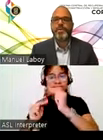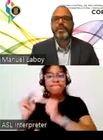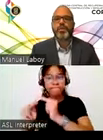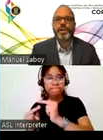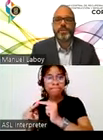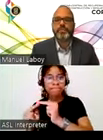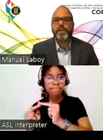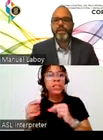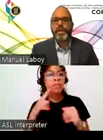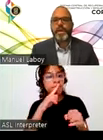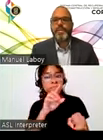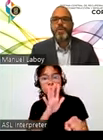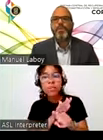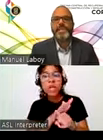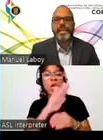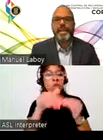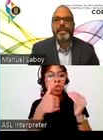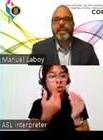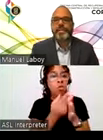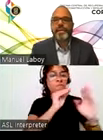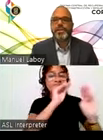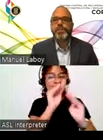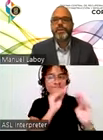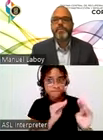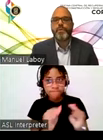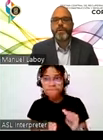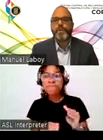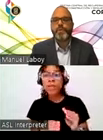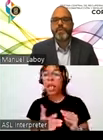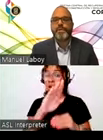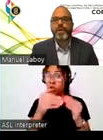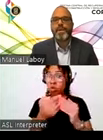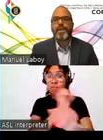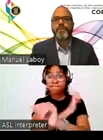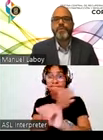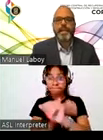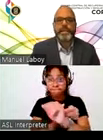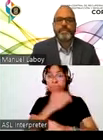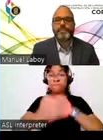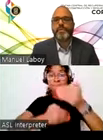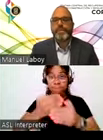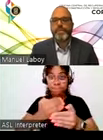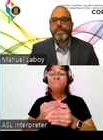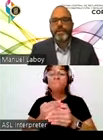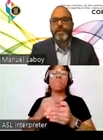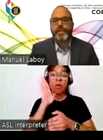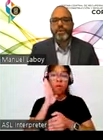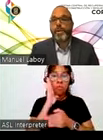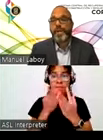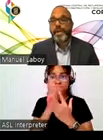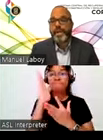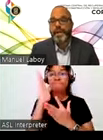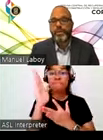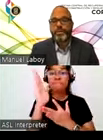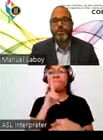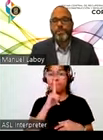the restoration and a more resilient energy grid in Puerto Rico is becoming a reality. So I want to